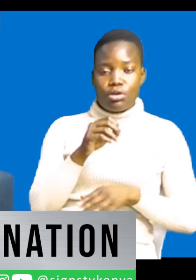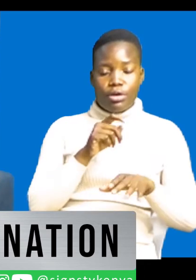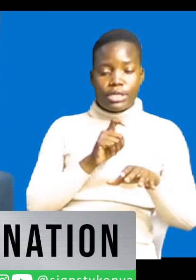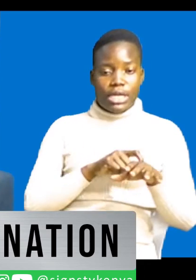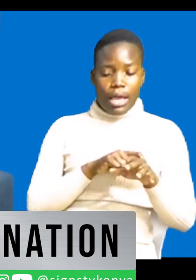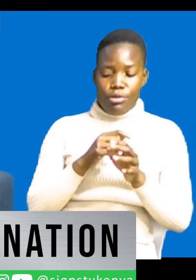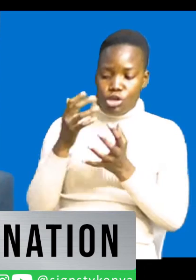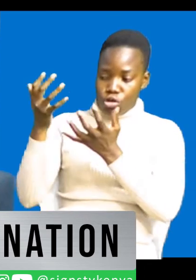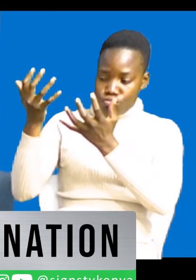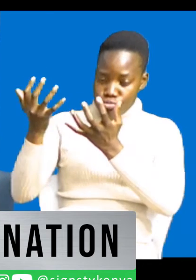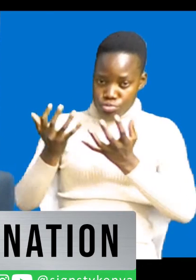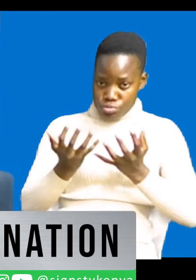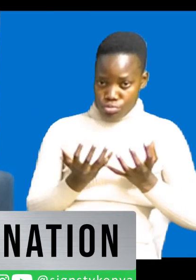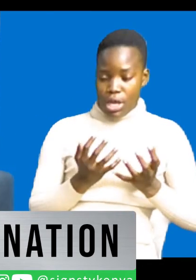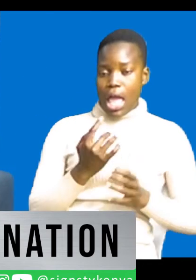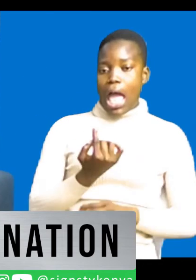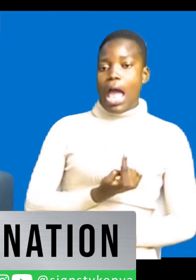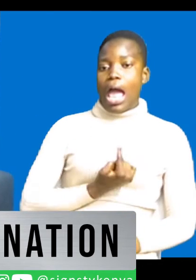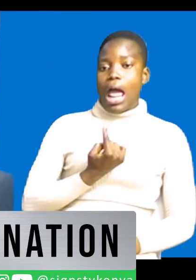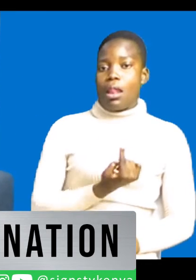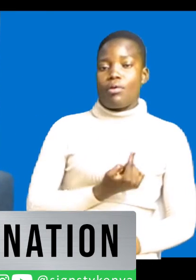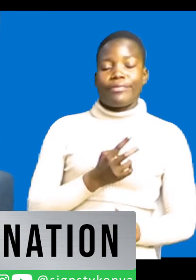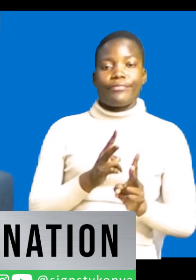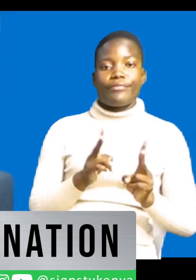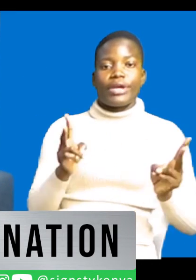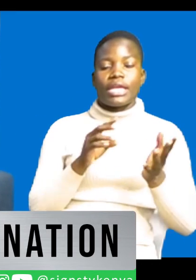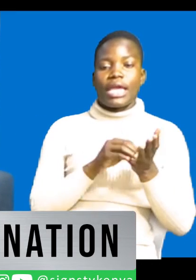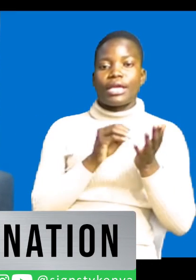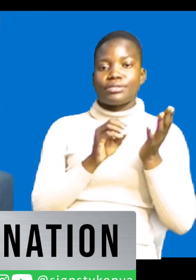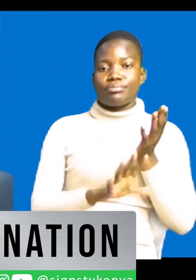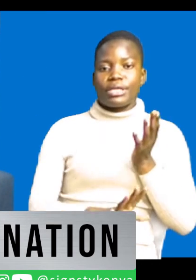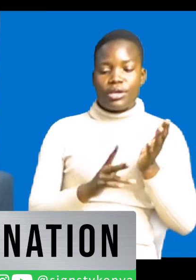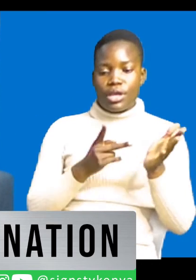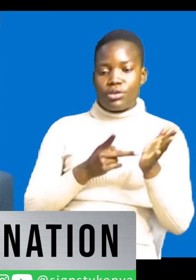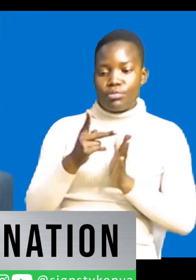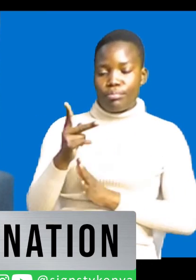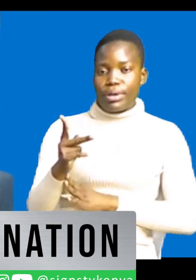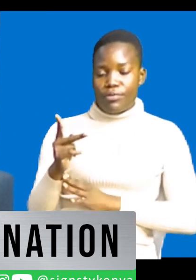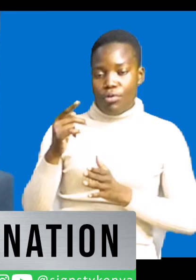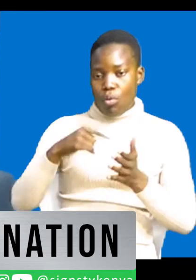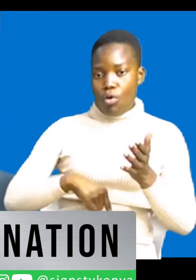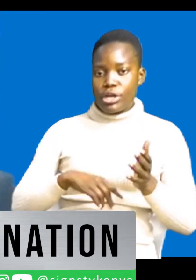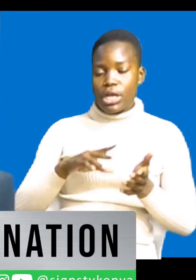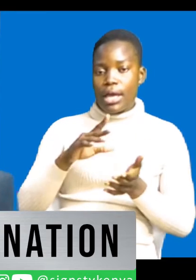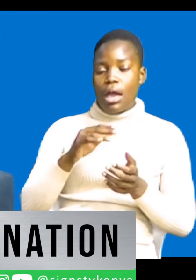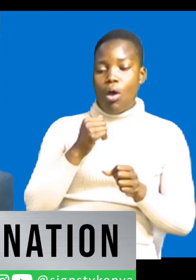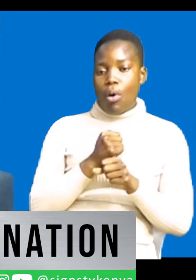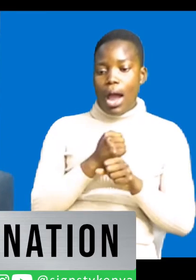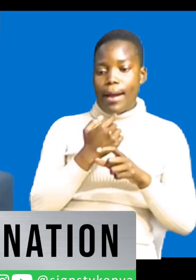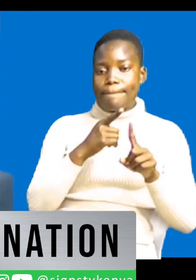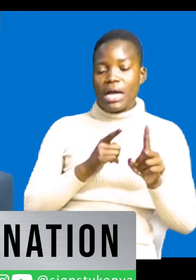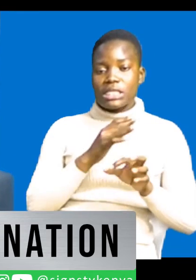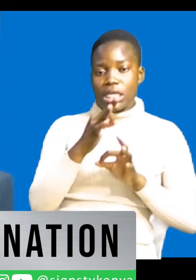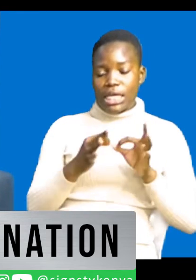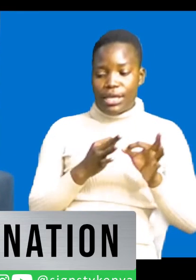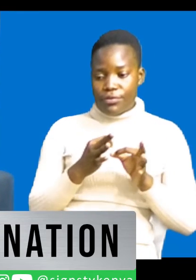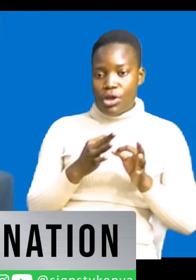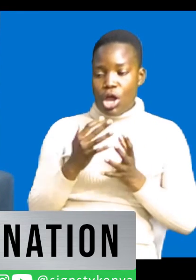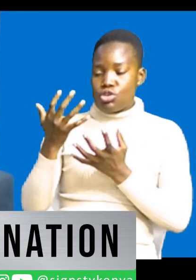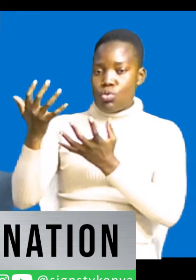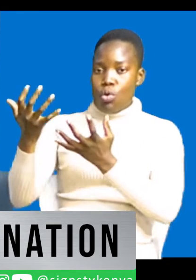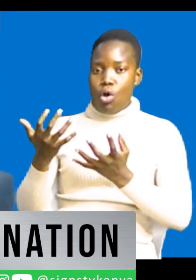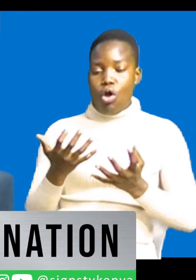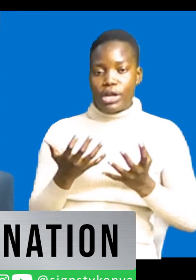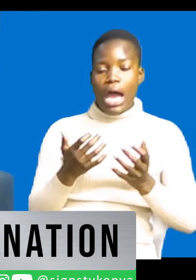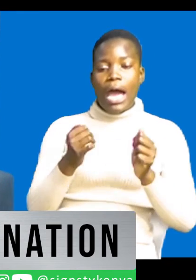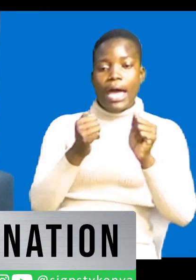bring a whole container alone, it is expensive to pay for the duties. But if you do a container like 10 of